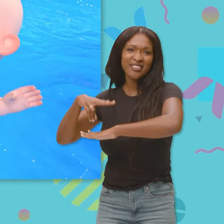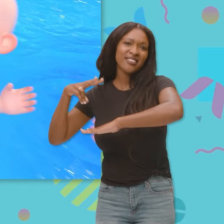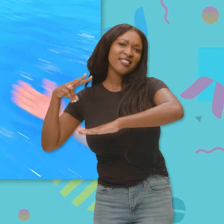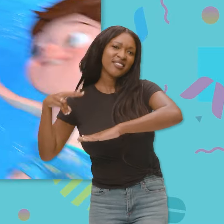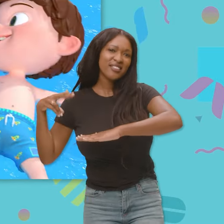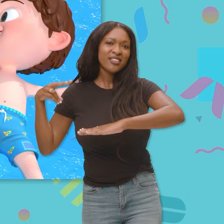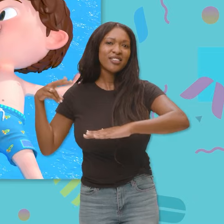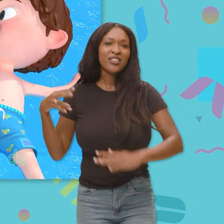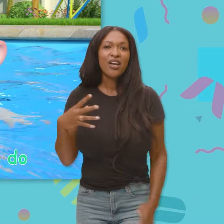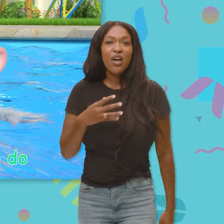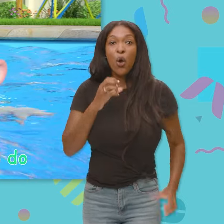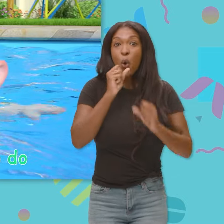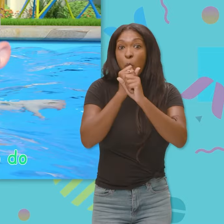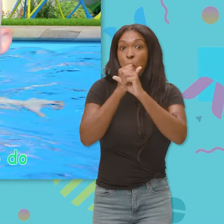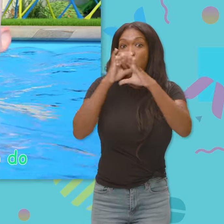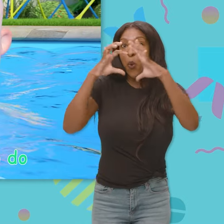-do Float along